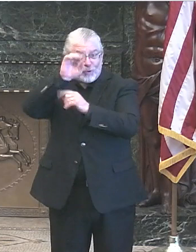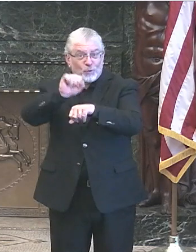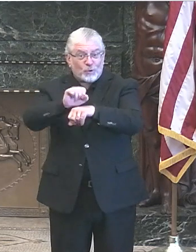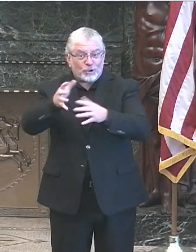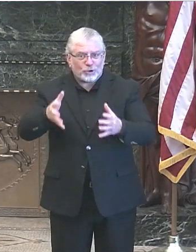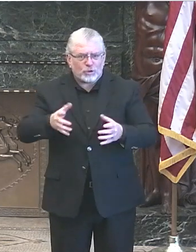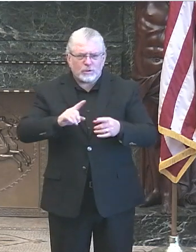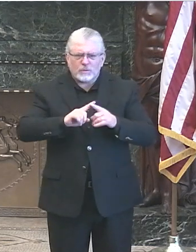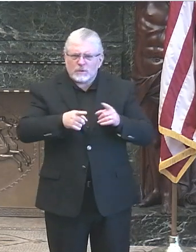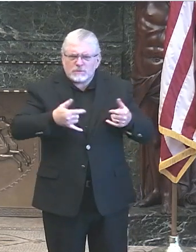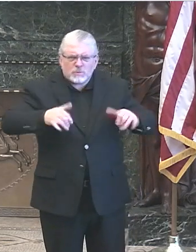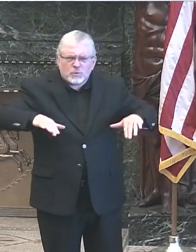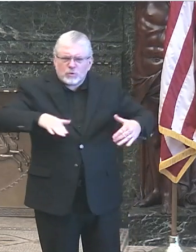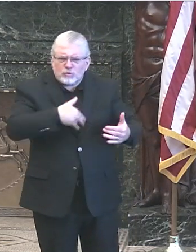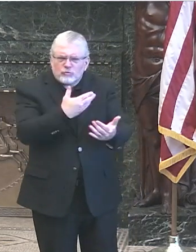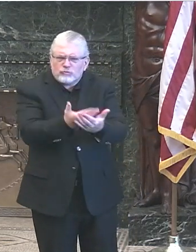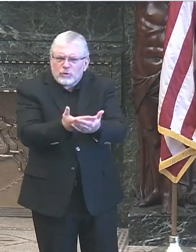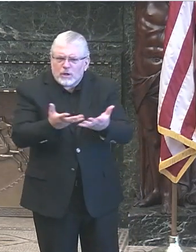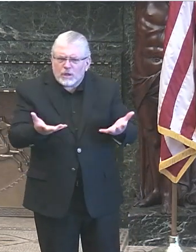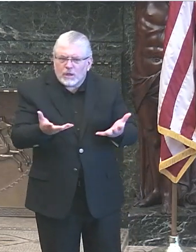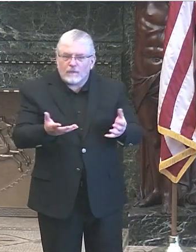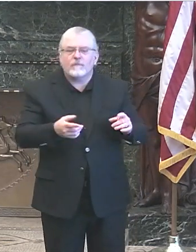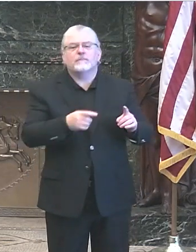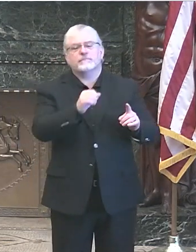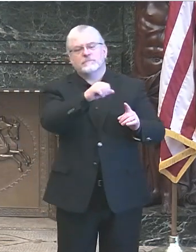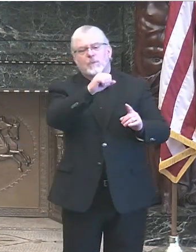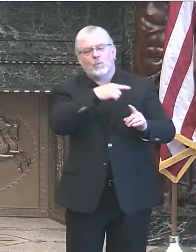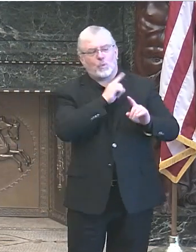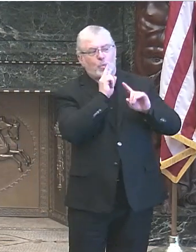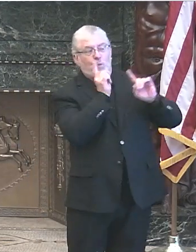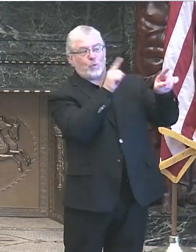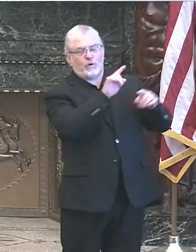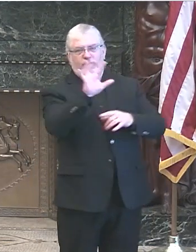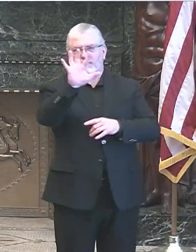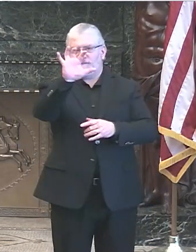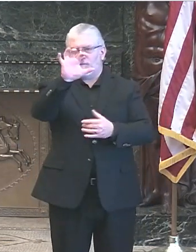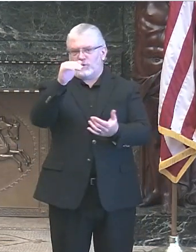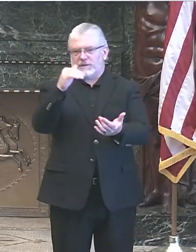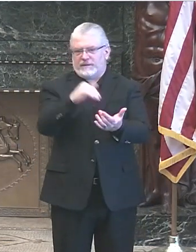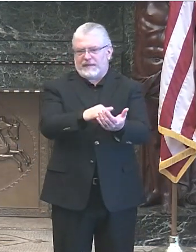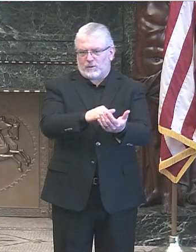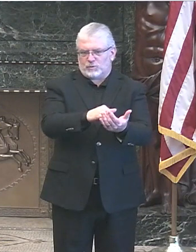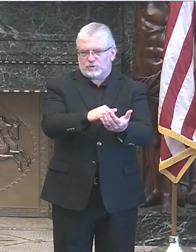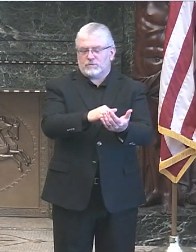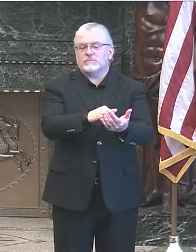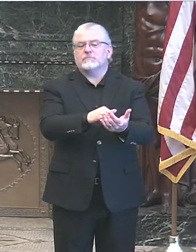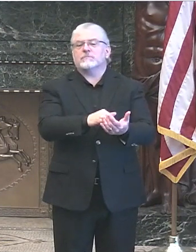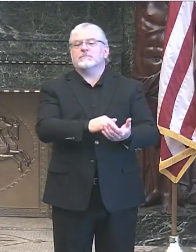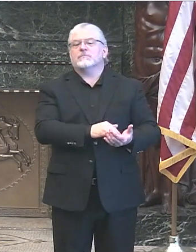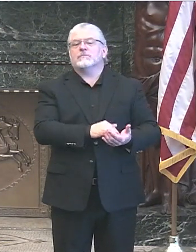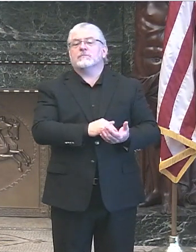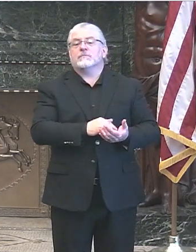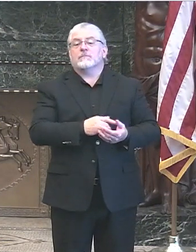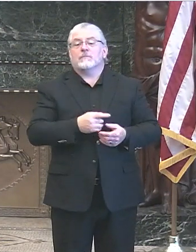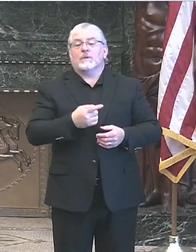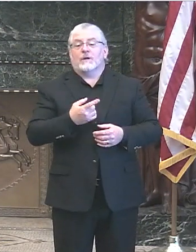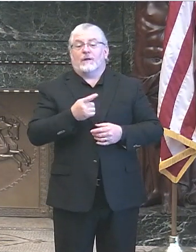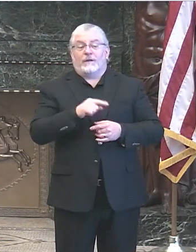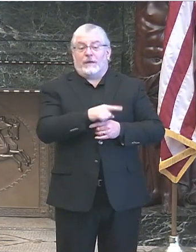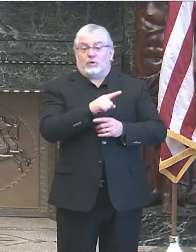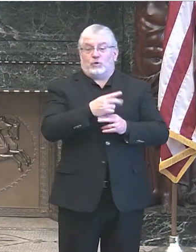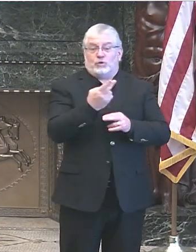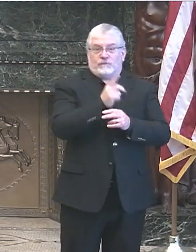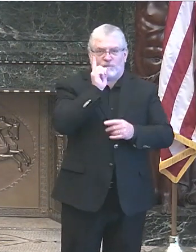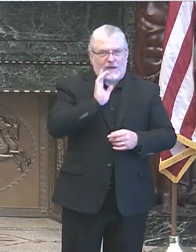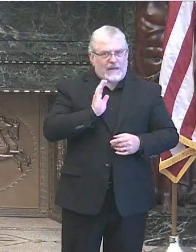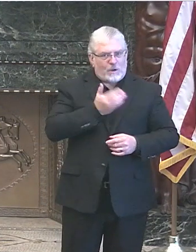Yes, we ordered 500,000 masks, which were actually going to be used for not just our city staff, but also